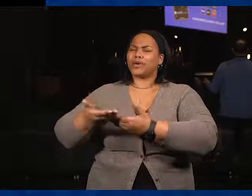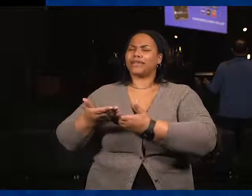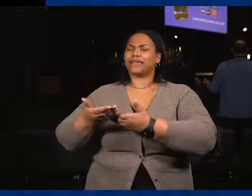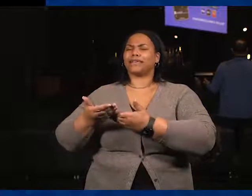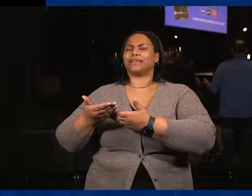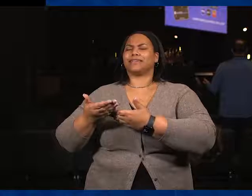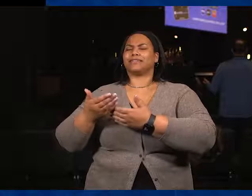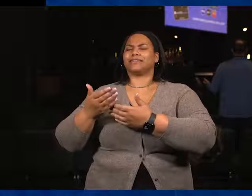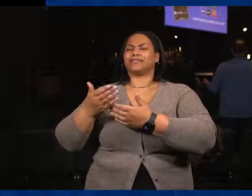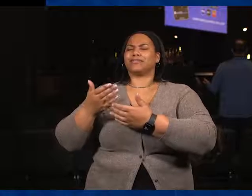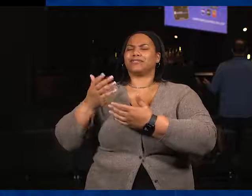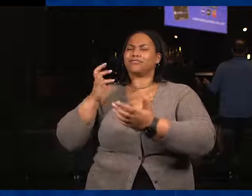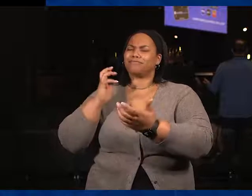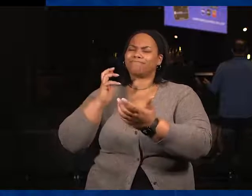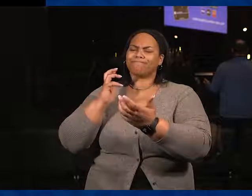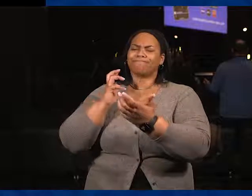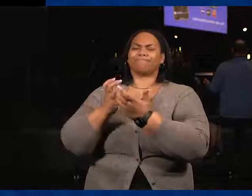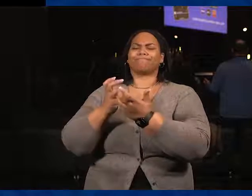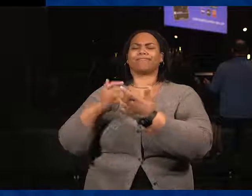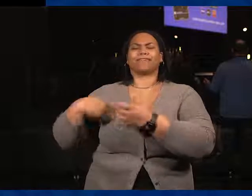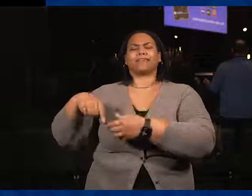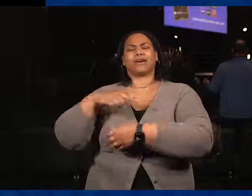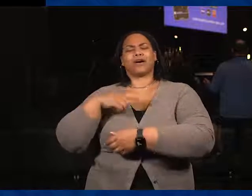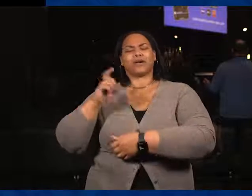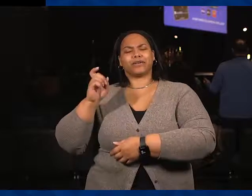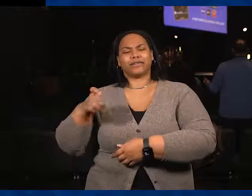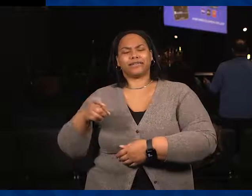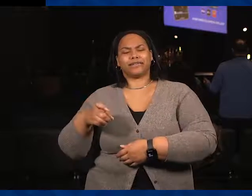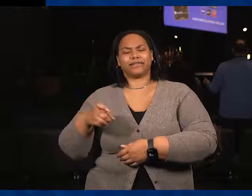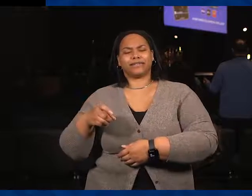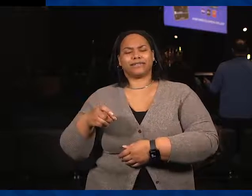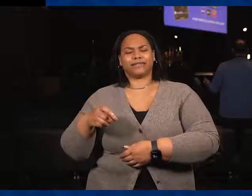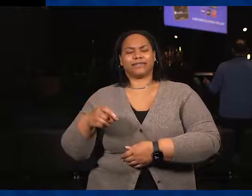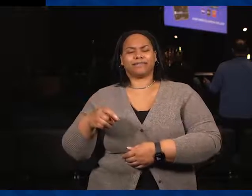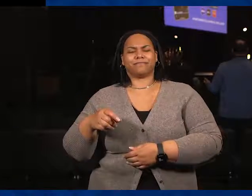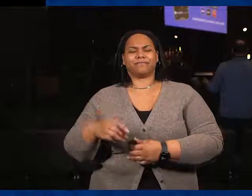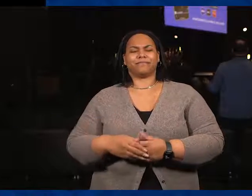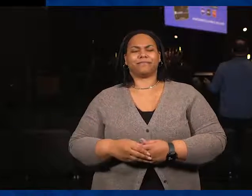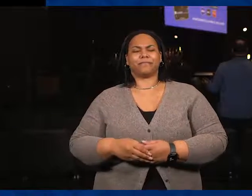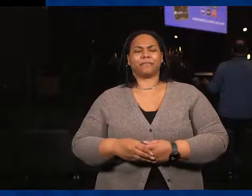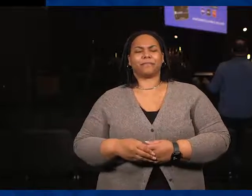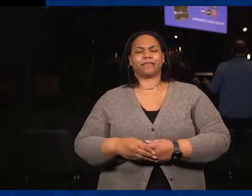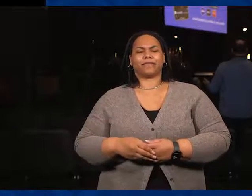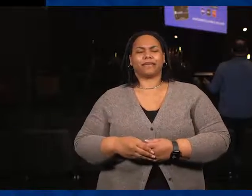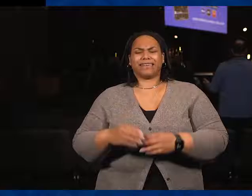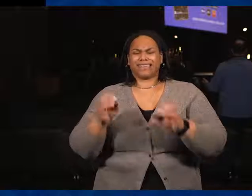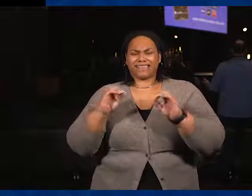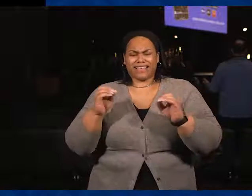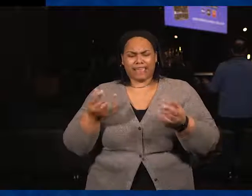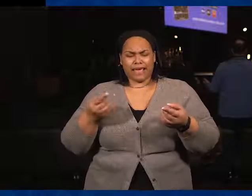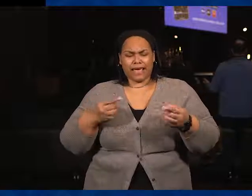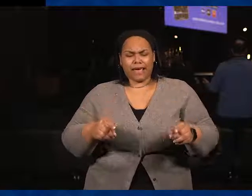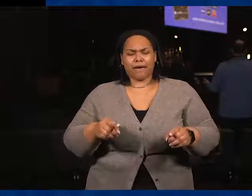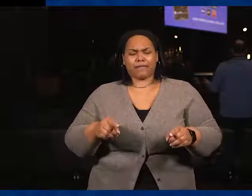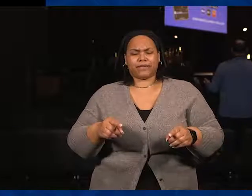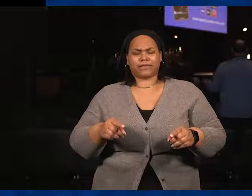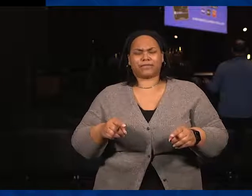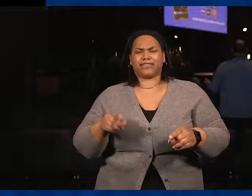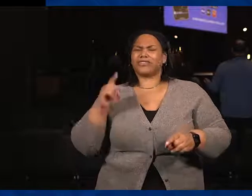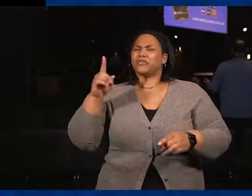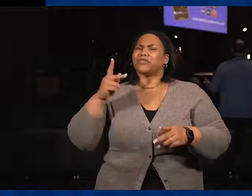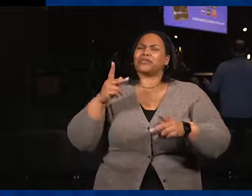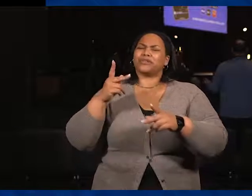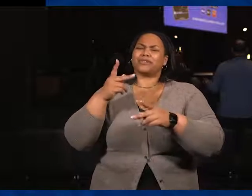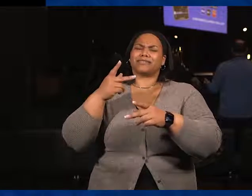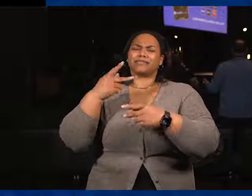single one of our needs. That there is nothing that is happening to us that you don't care about and that you are not able to